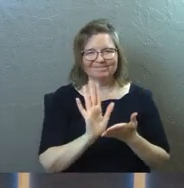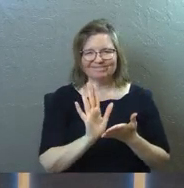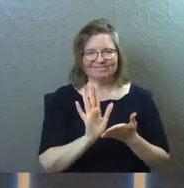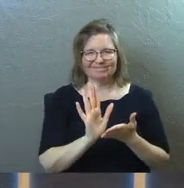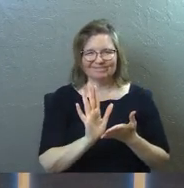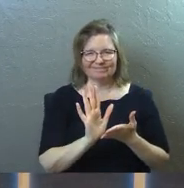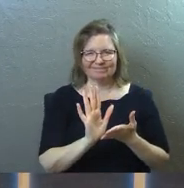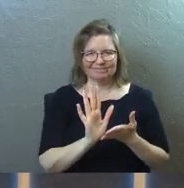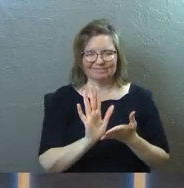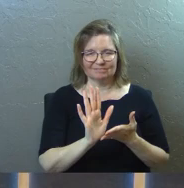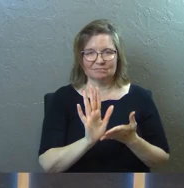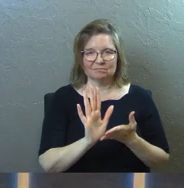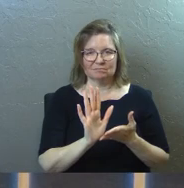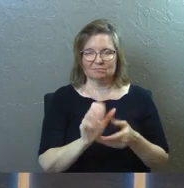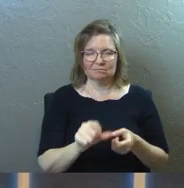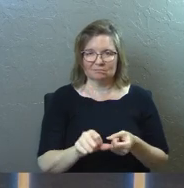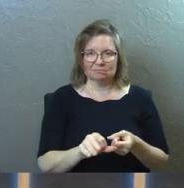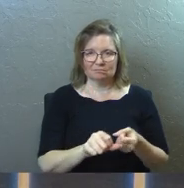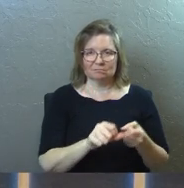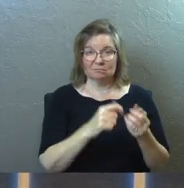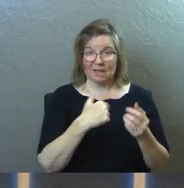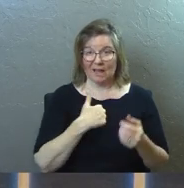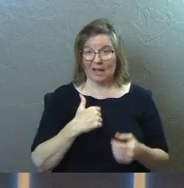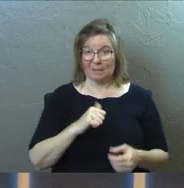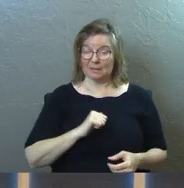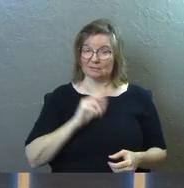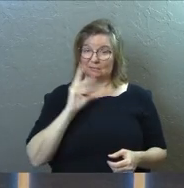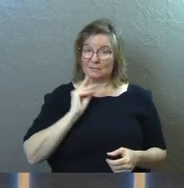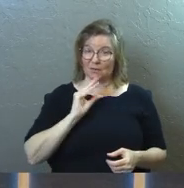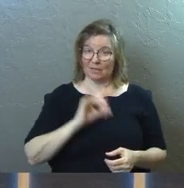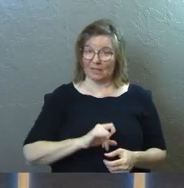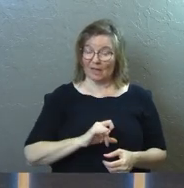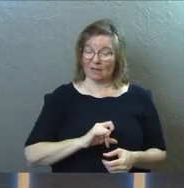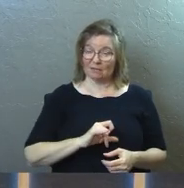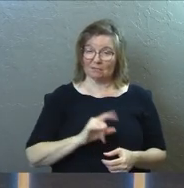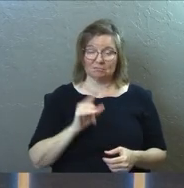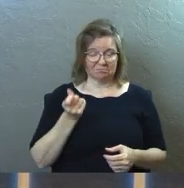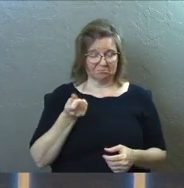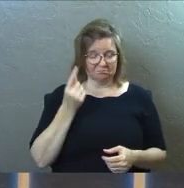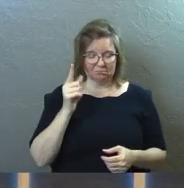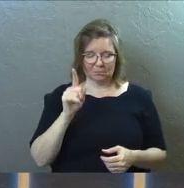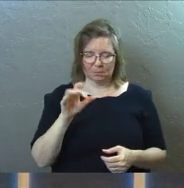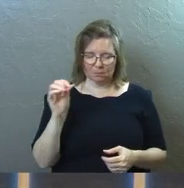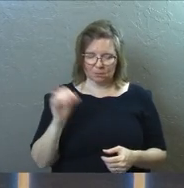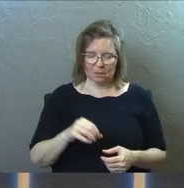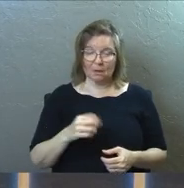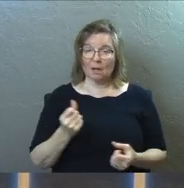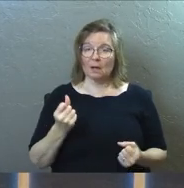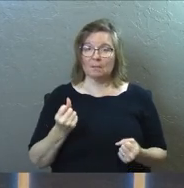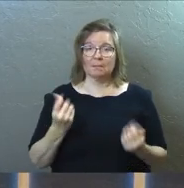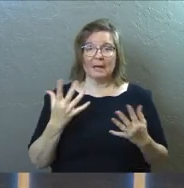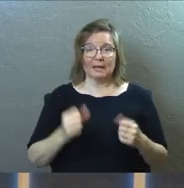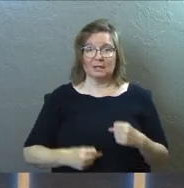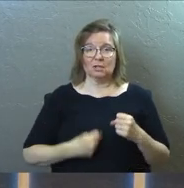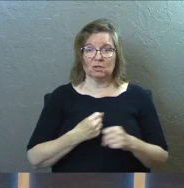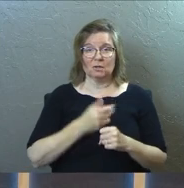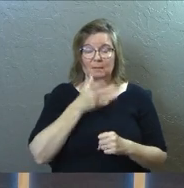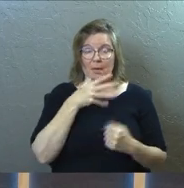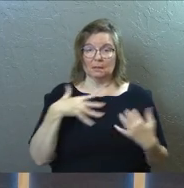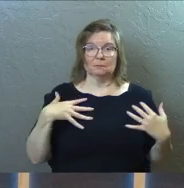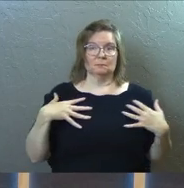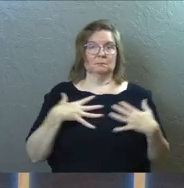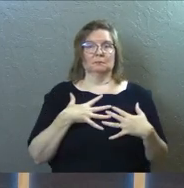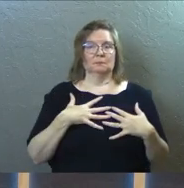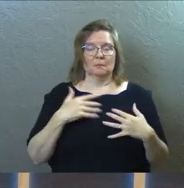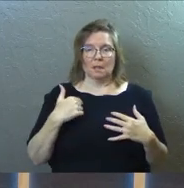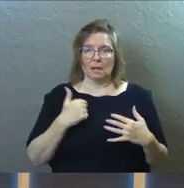call all that stuff out? And can I just say to you, I've been there, 100% been there. I lived years as a parent